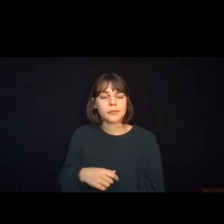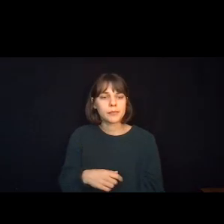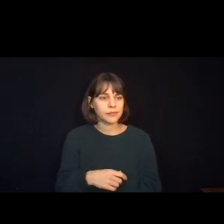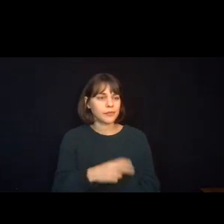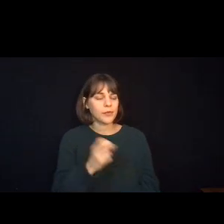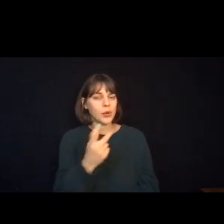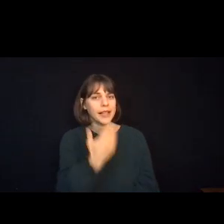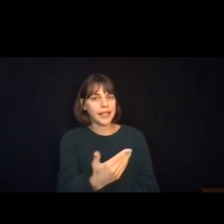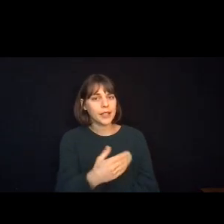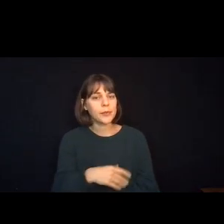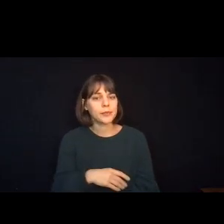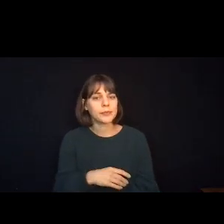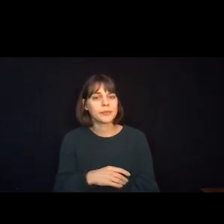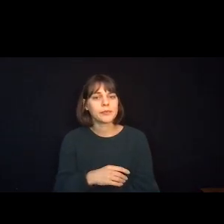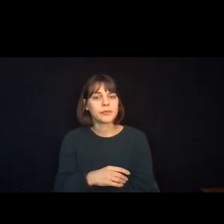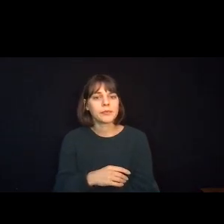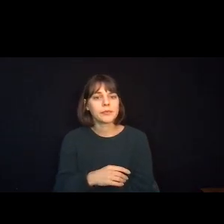Okay, thank you.